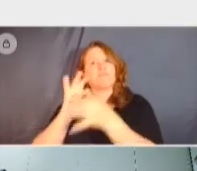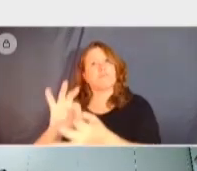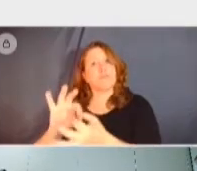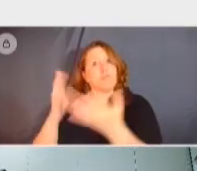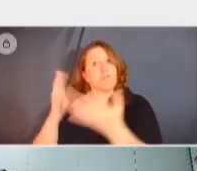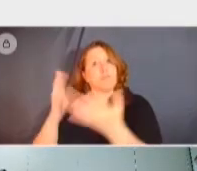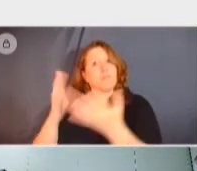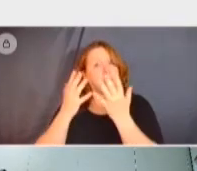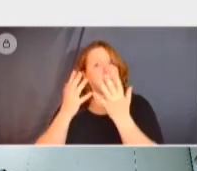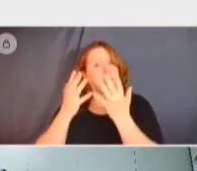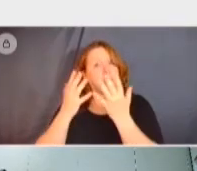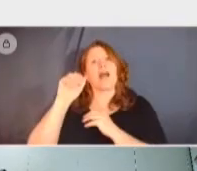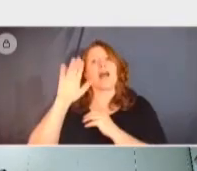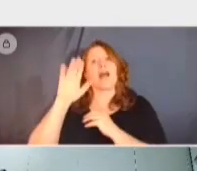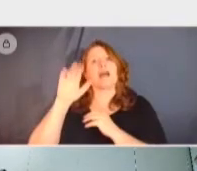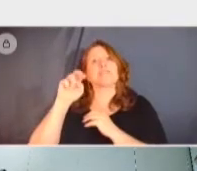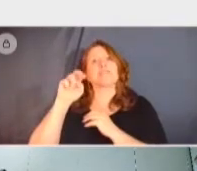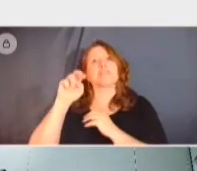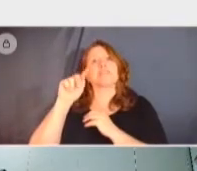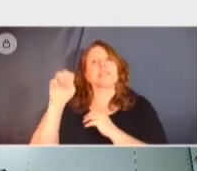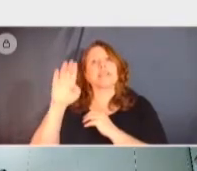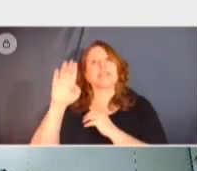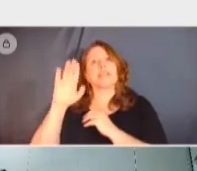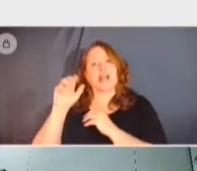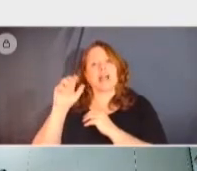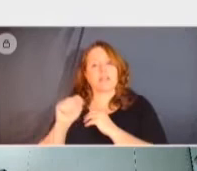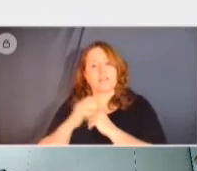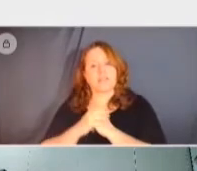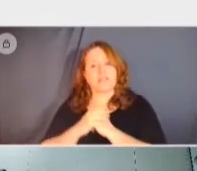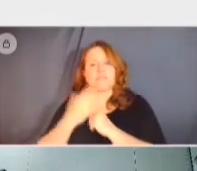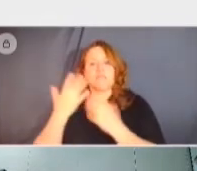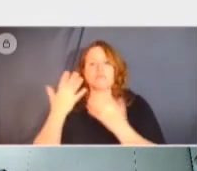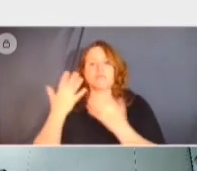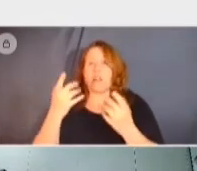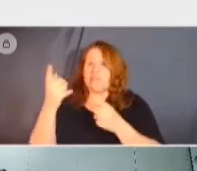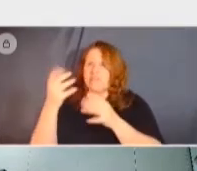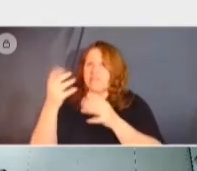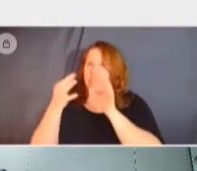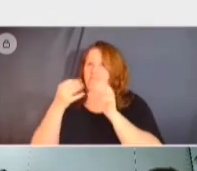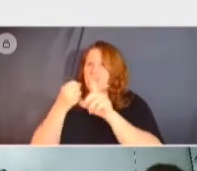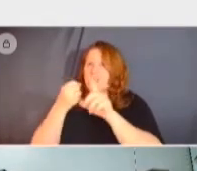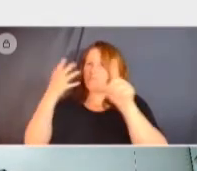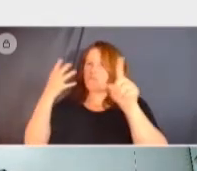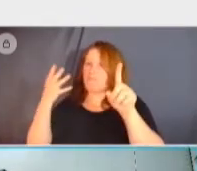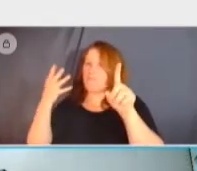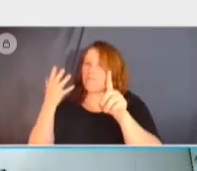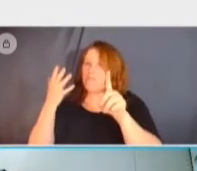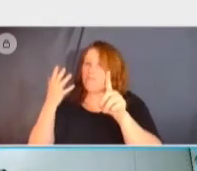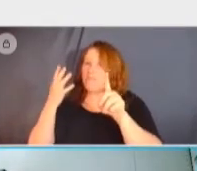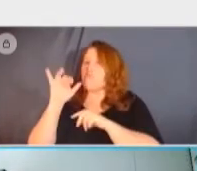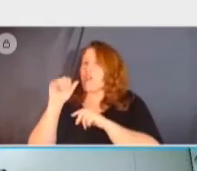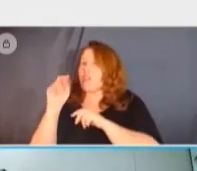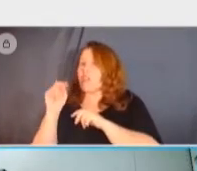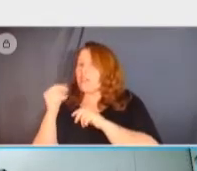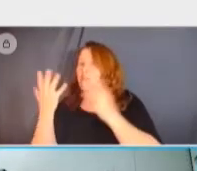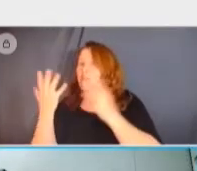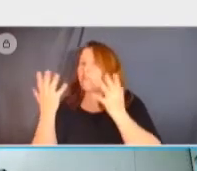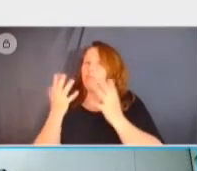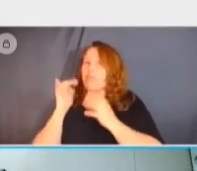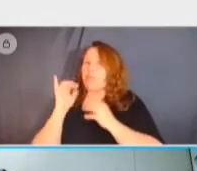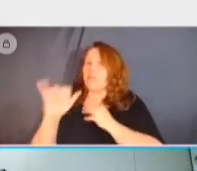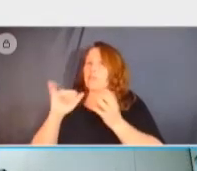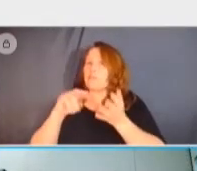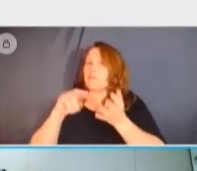Brian, you wanted just to explain what stage we're at with this? Sure. So the last